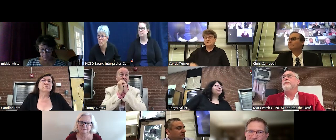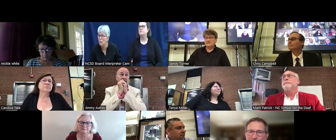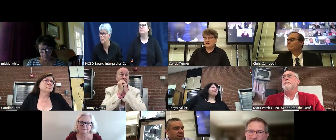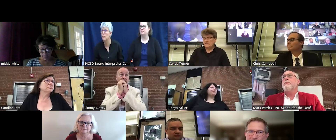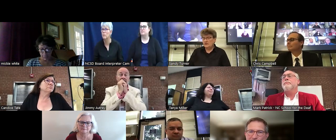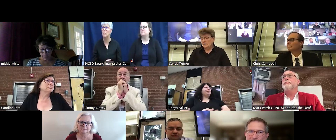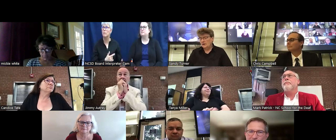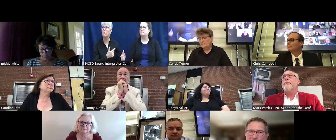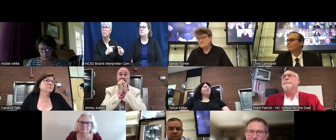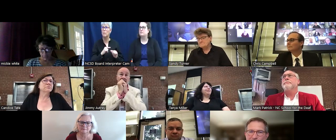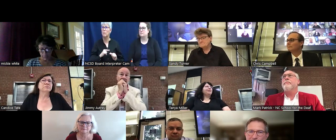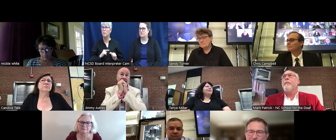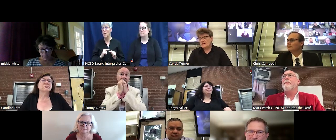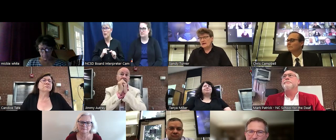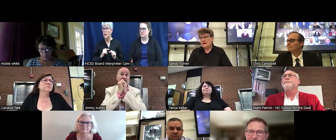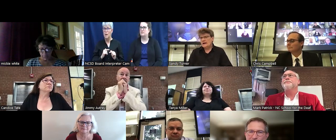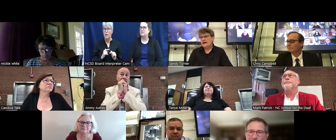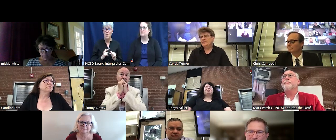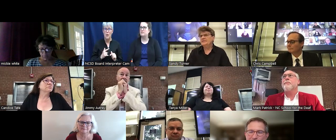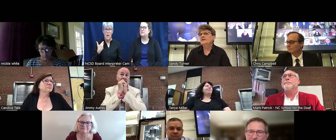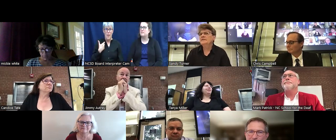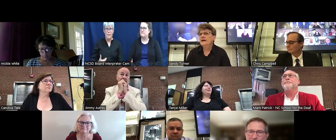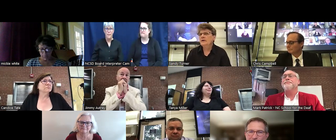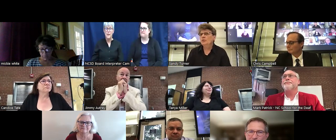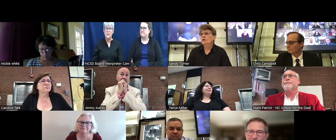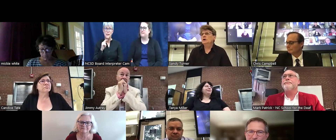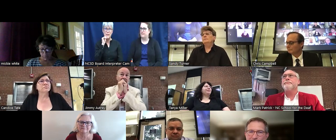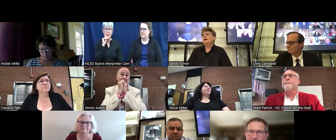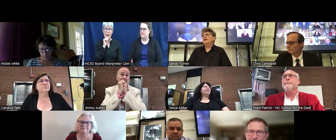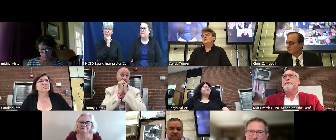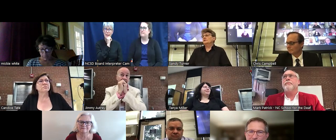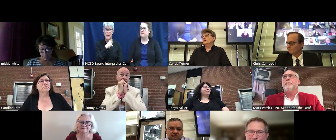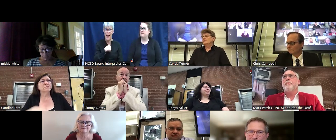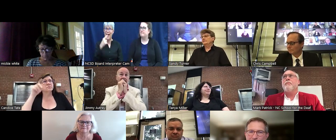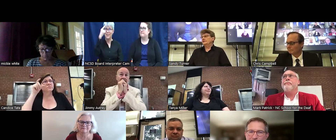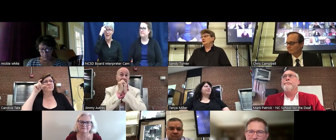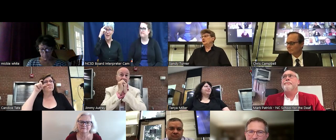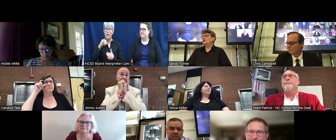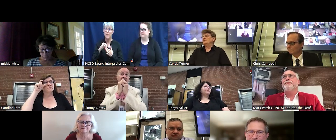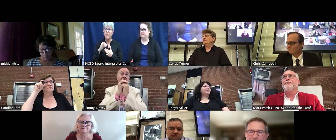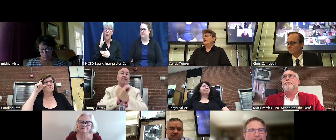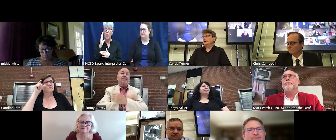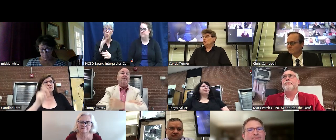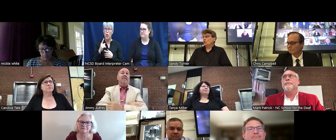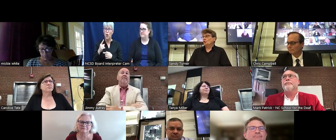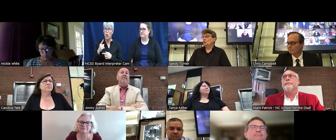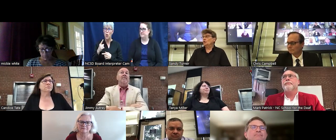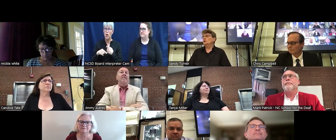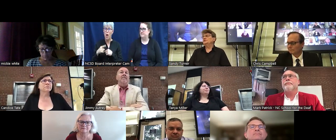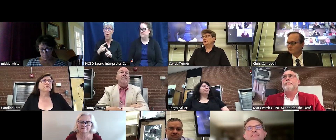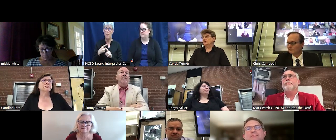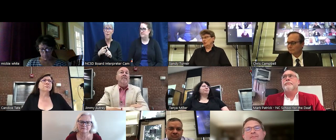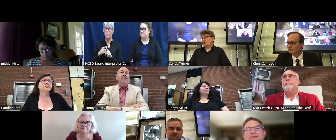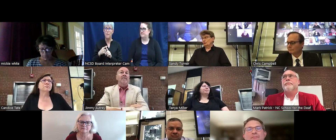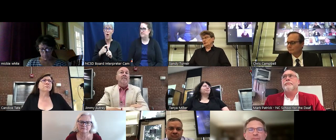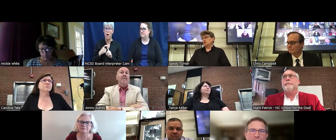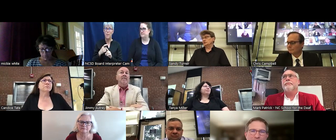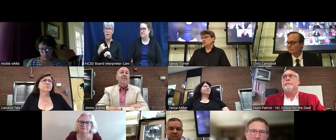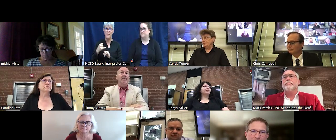This is Sandy. I think that will come out of the final